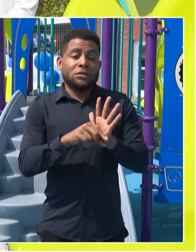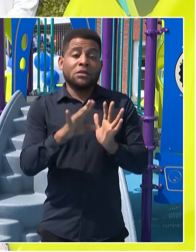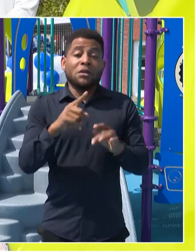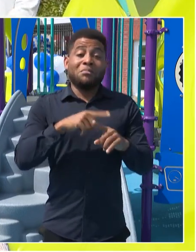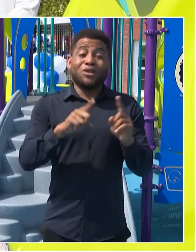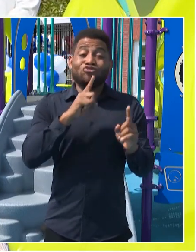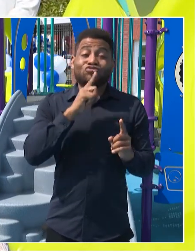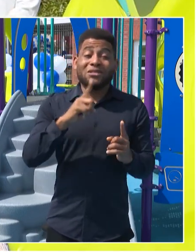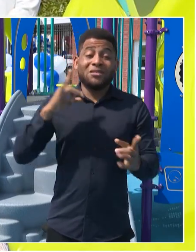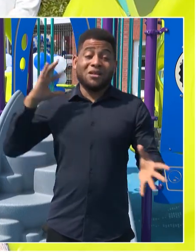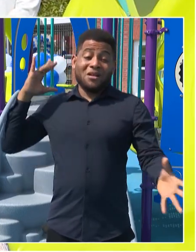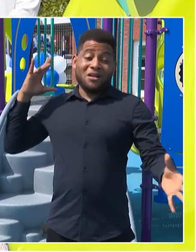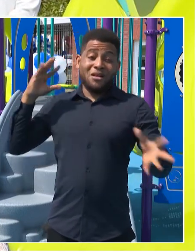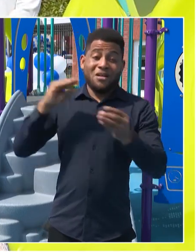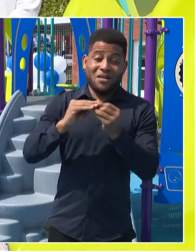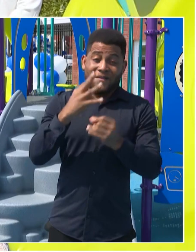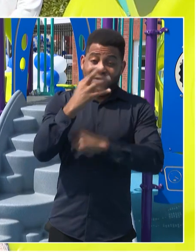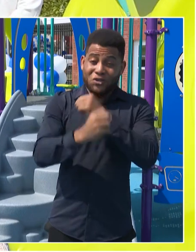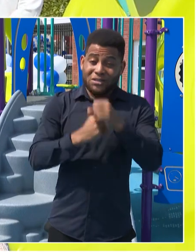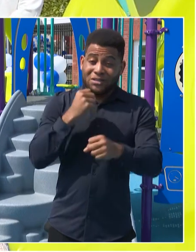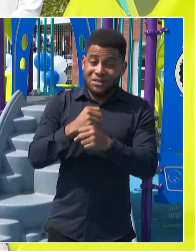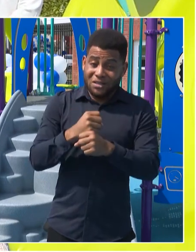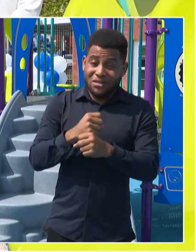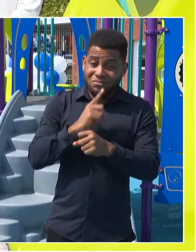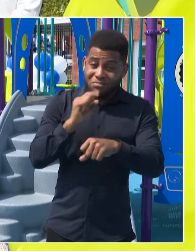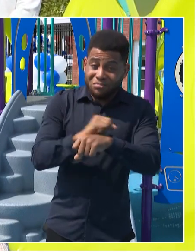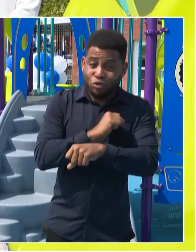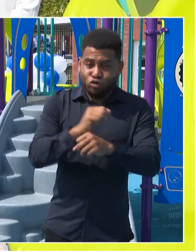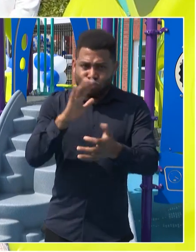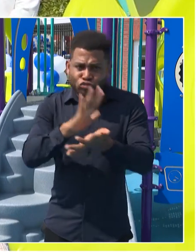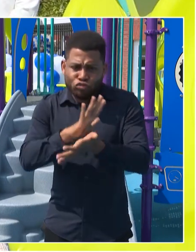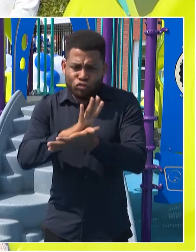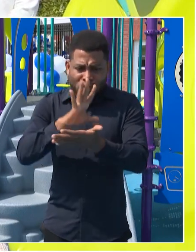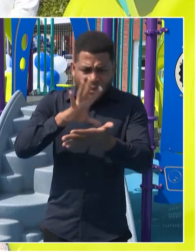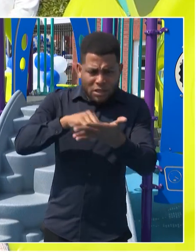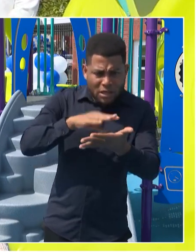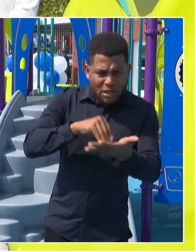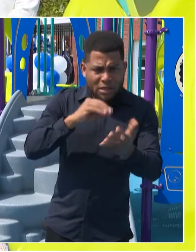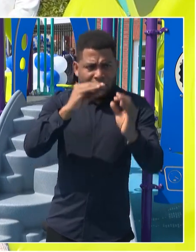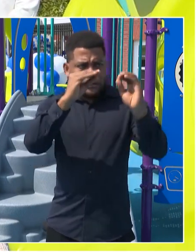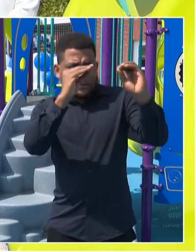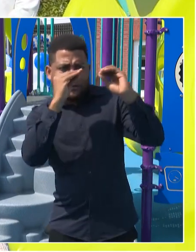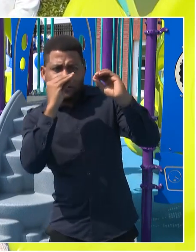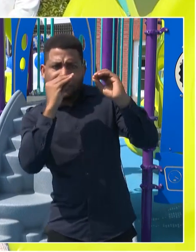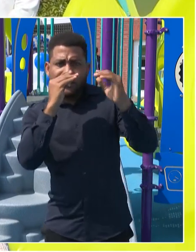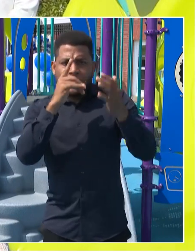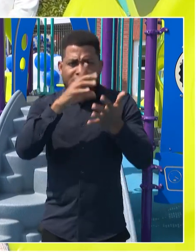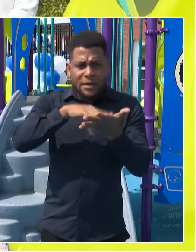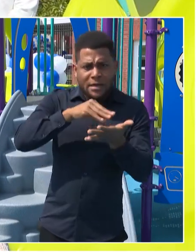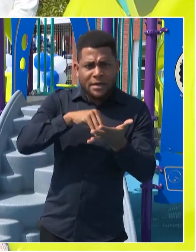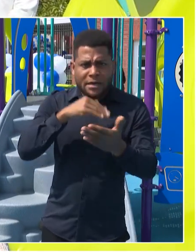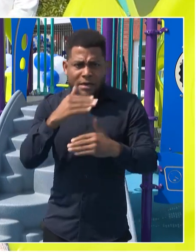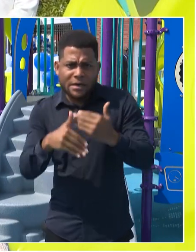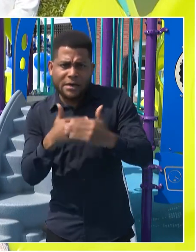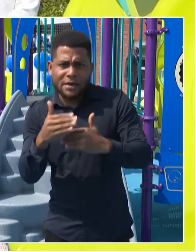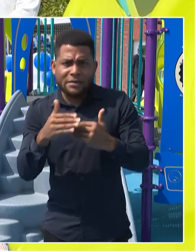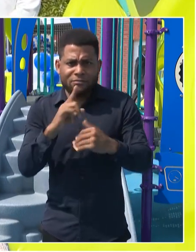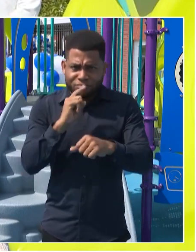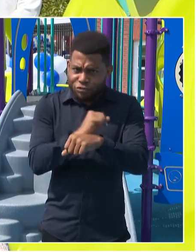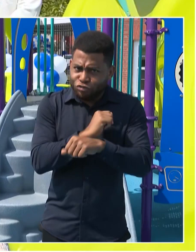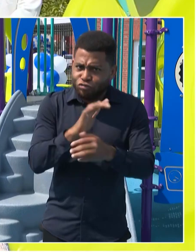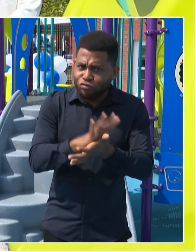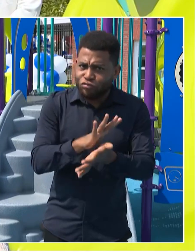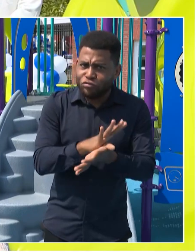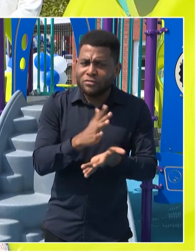put our children in school buildings with public school teachers and a finely tuned curriculum